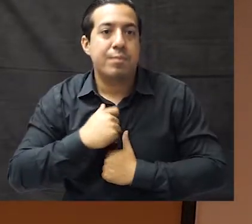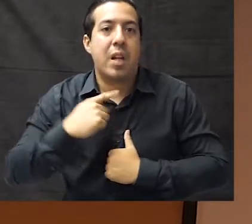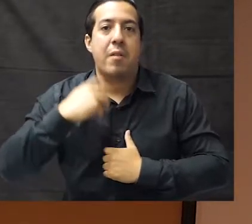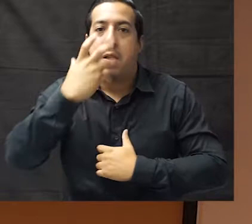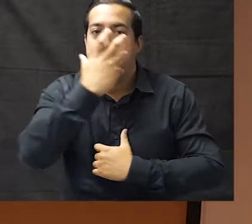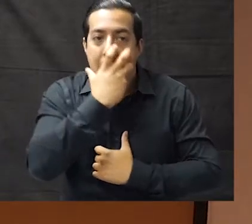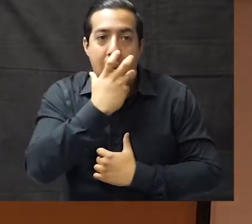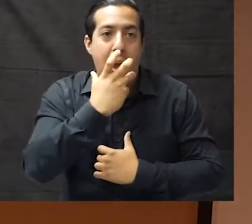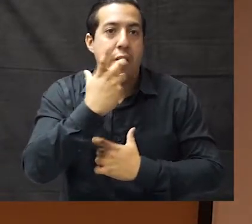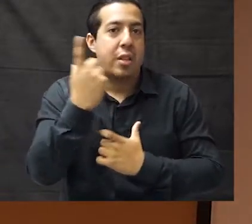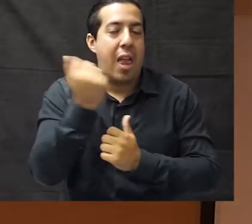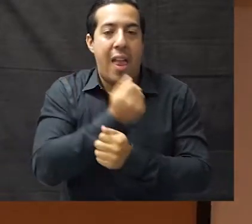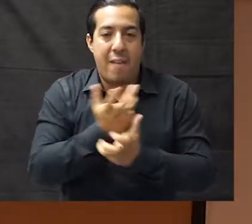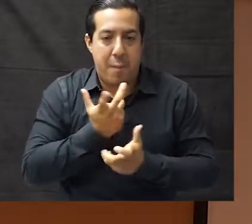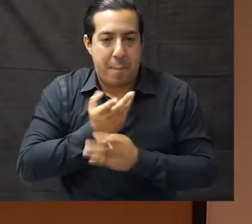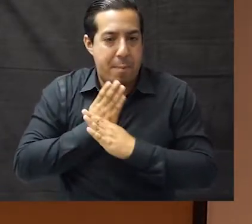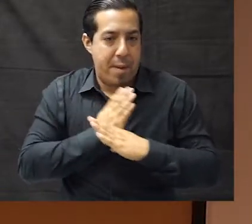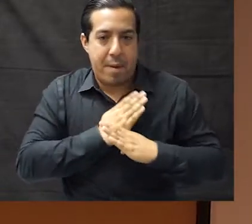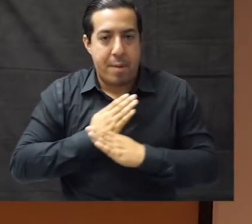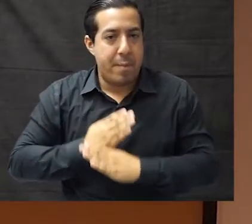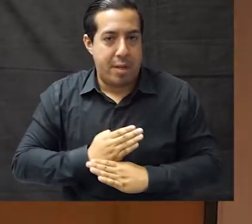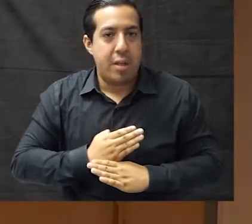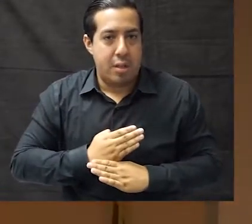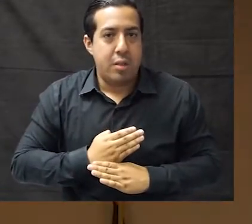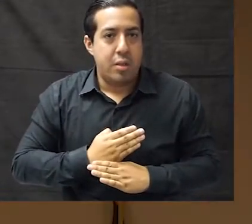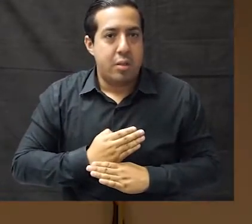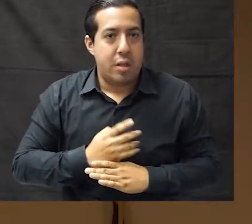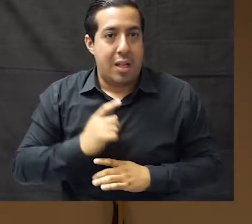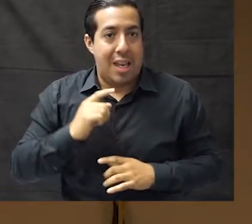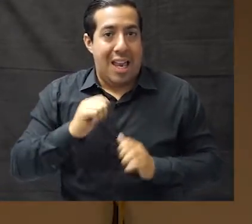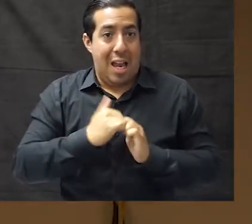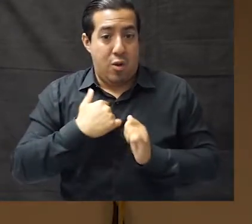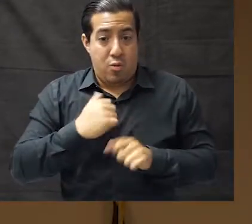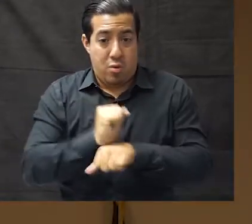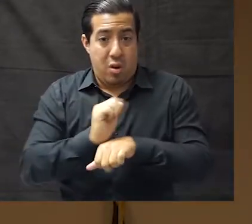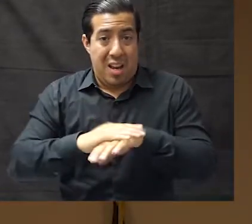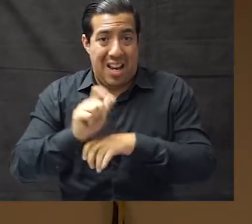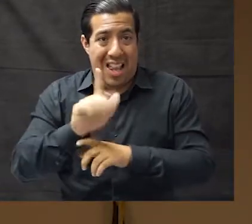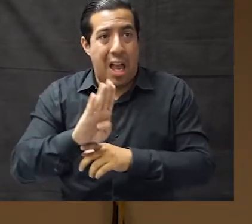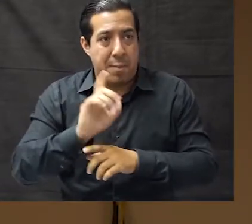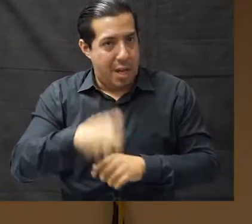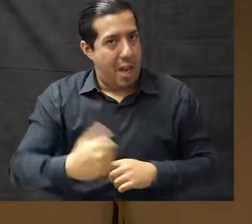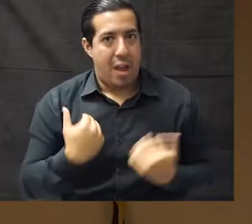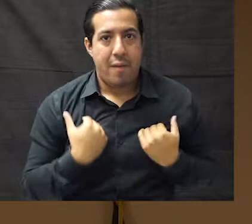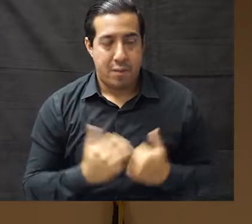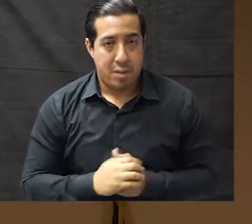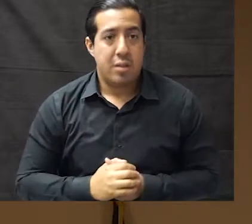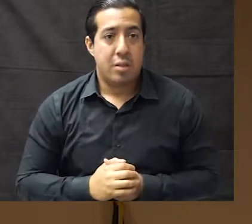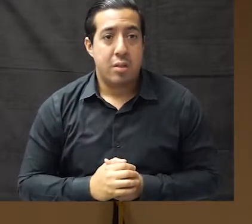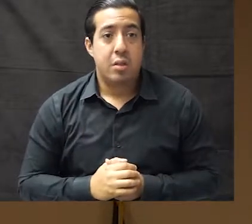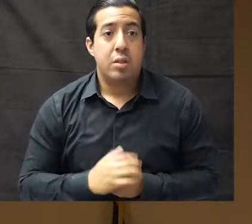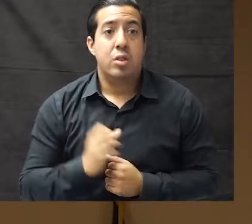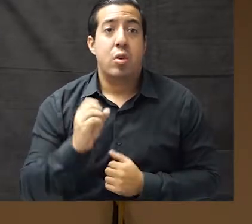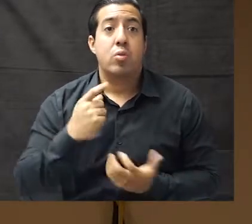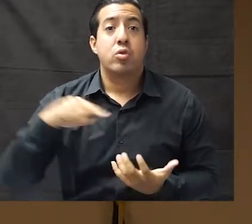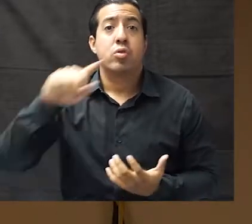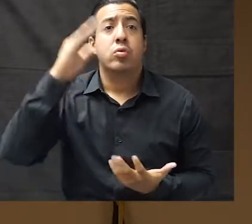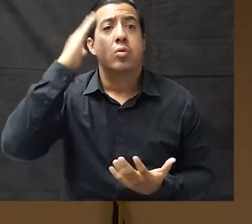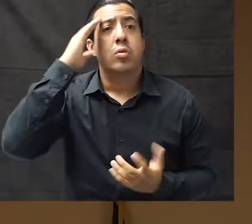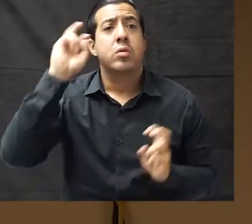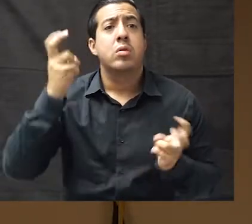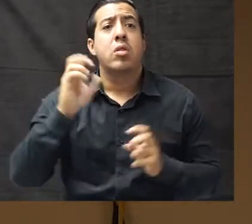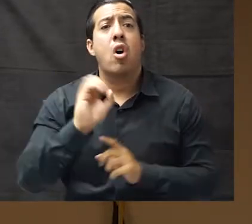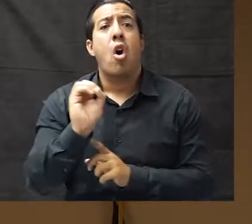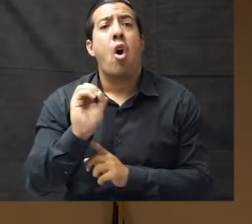Person has real difficulty breathing. So what opioids do is they cause you to stop breathing. It's really how they kill you. You stop breathing.